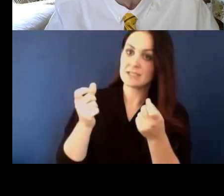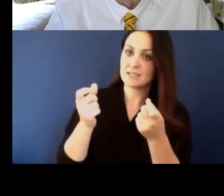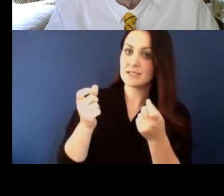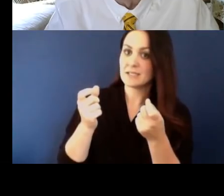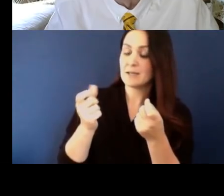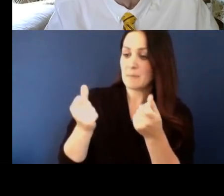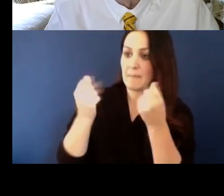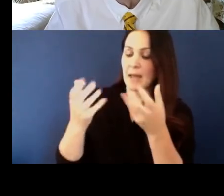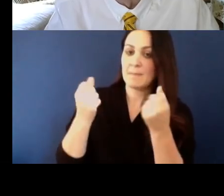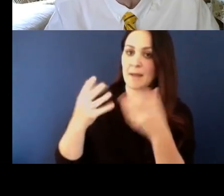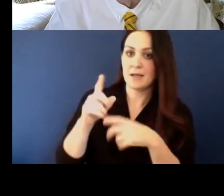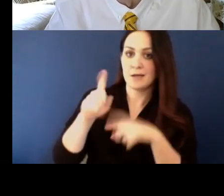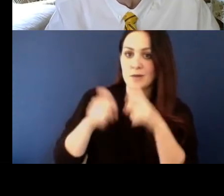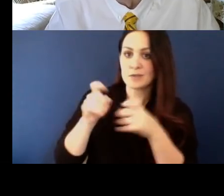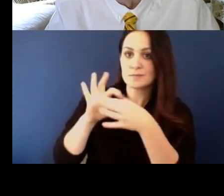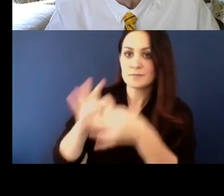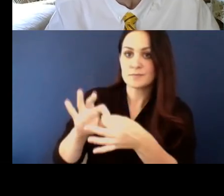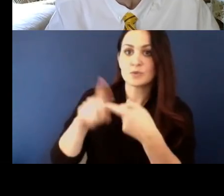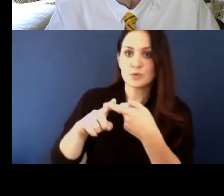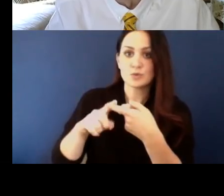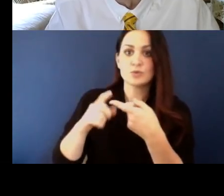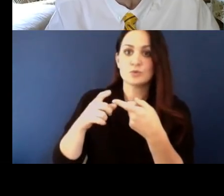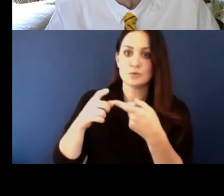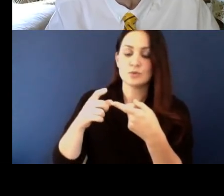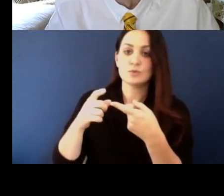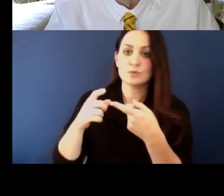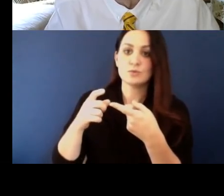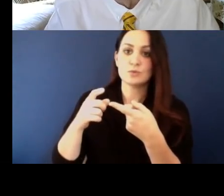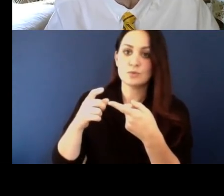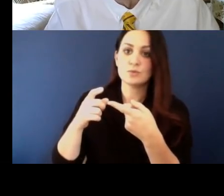with regard to the opportunity to restore some of the